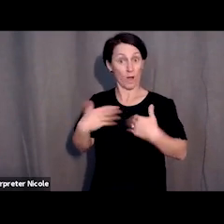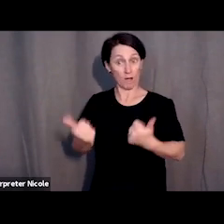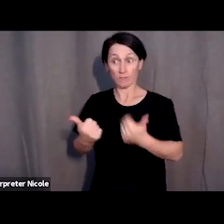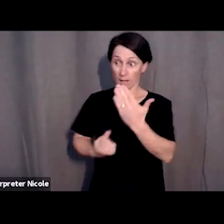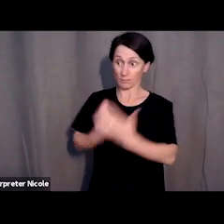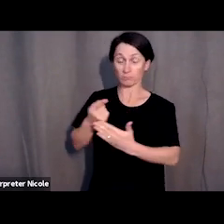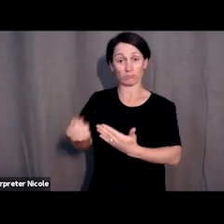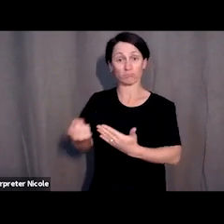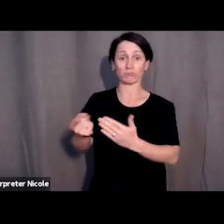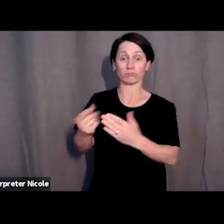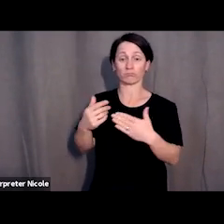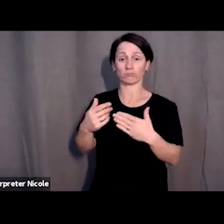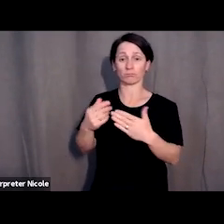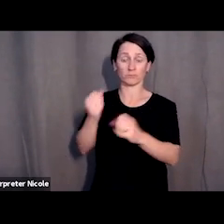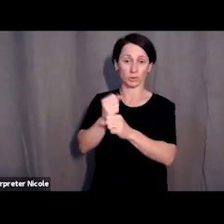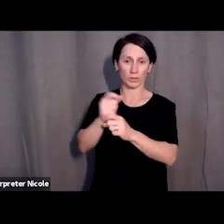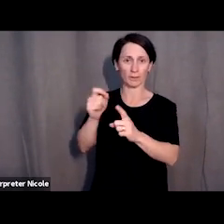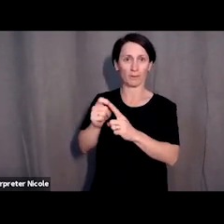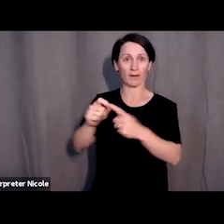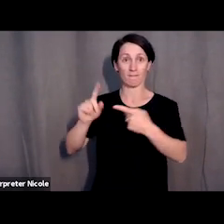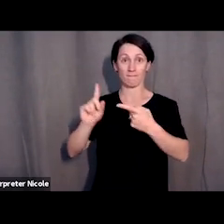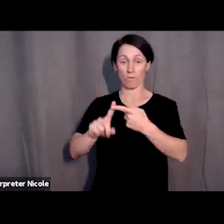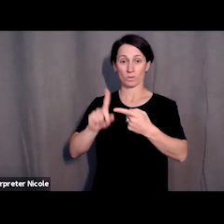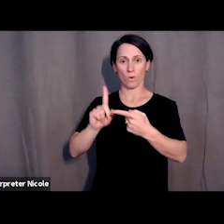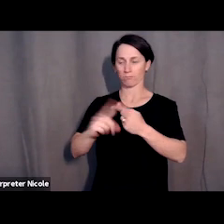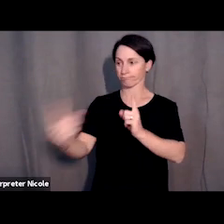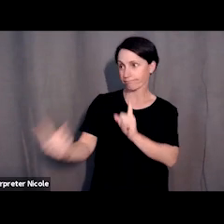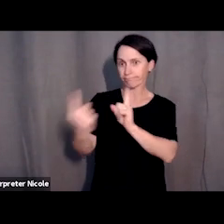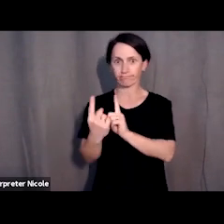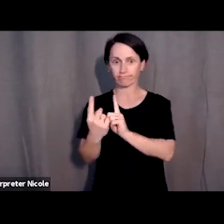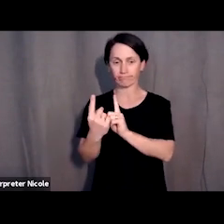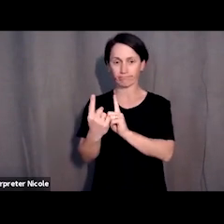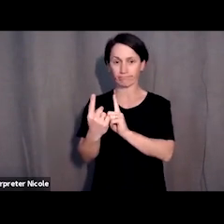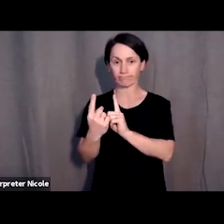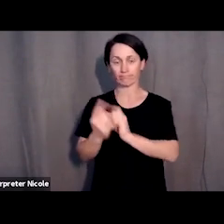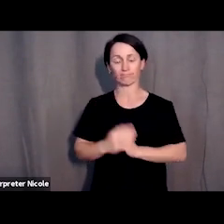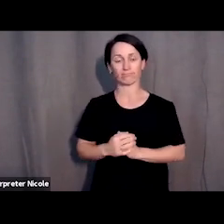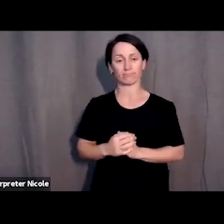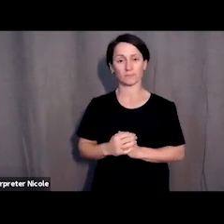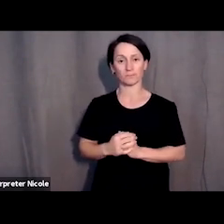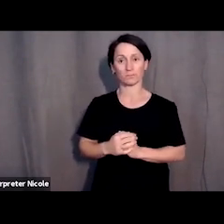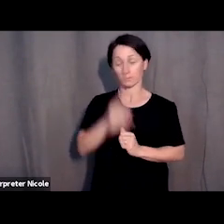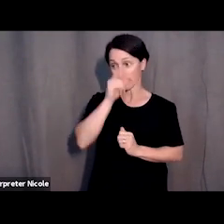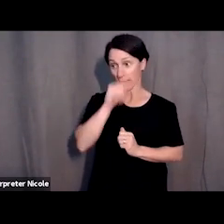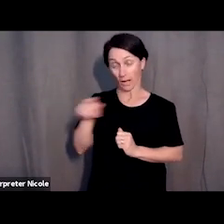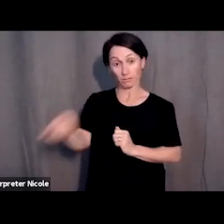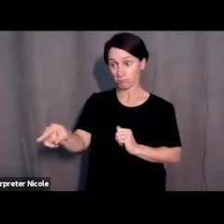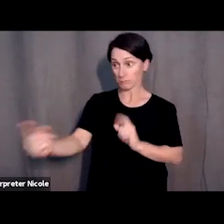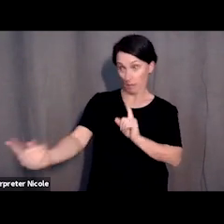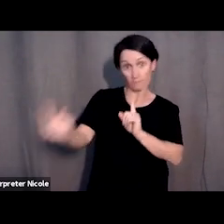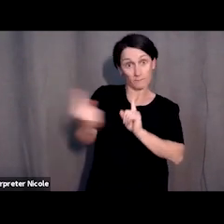arena. So the first one, approachability, we found that while there was some GPs,